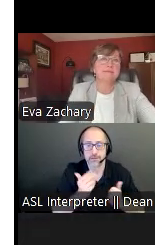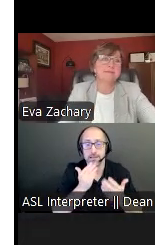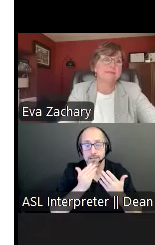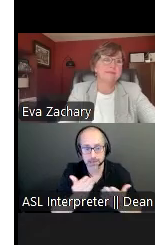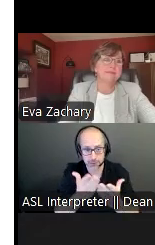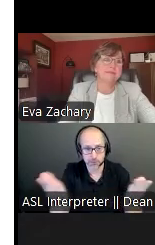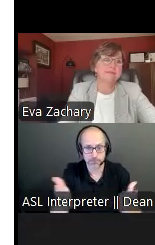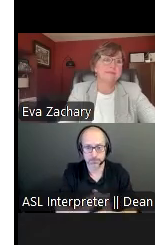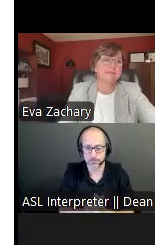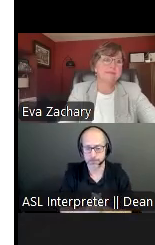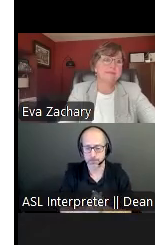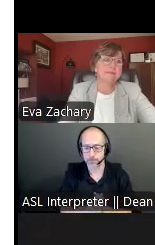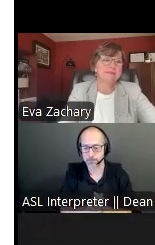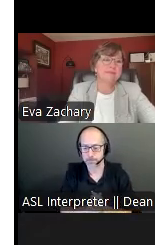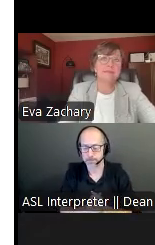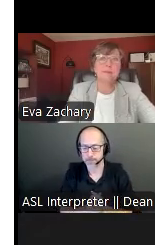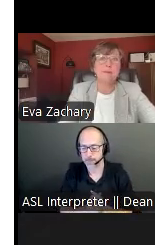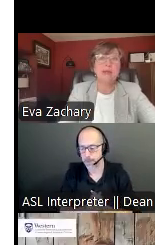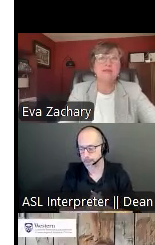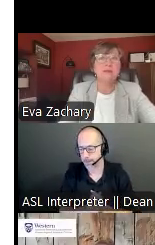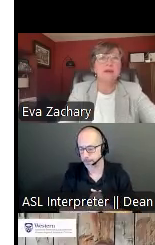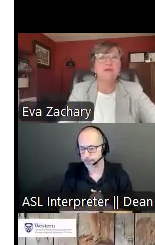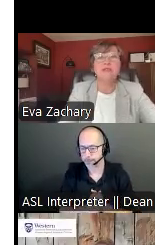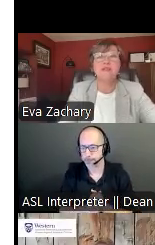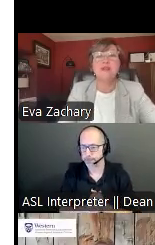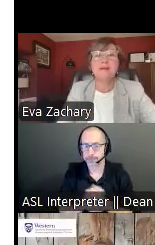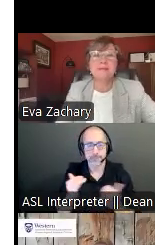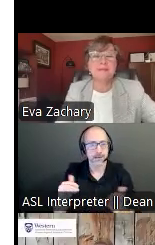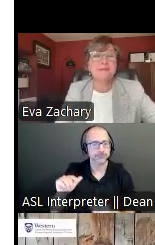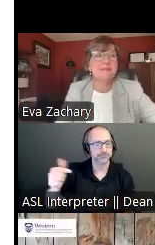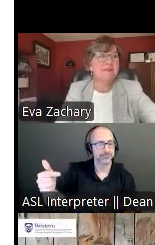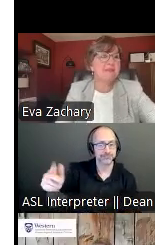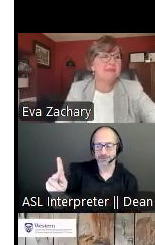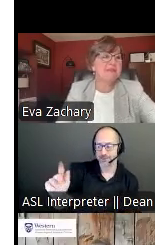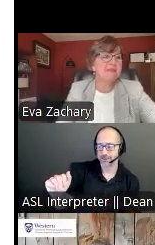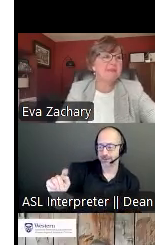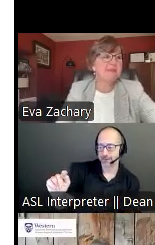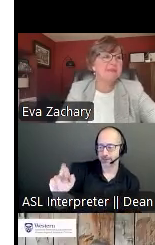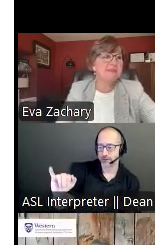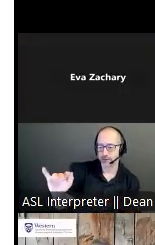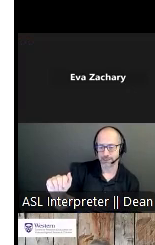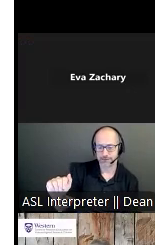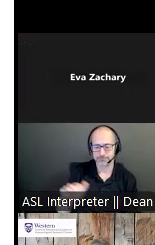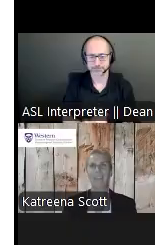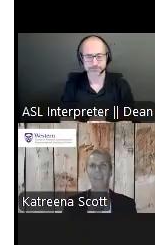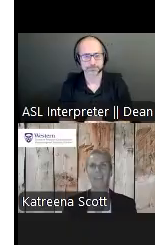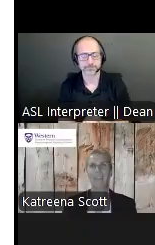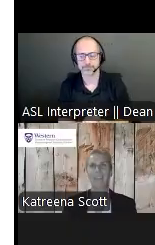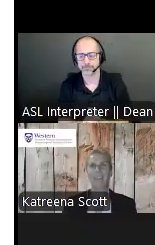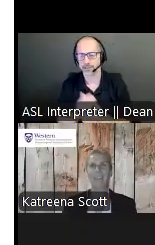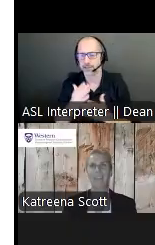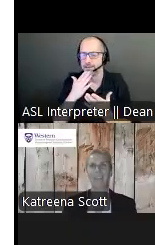I turn it back over to Katrina. Yeah, thank you so